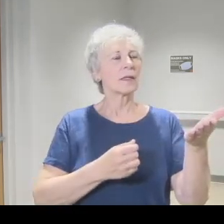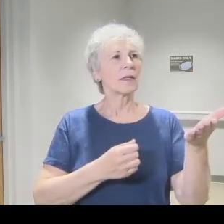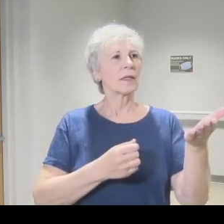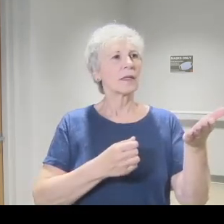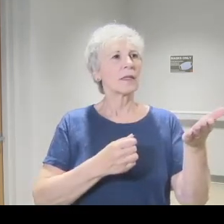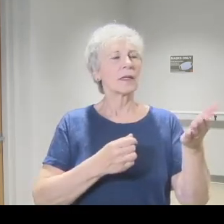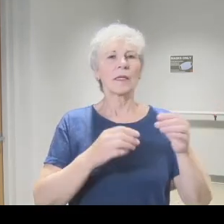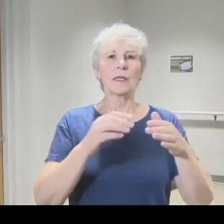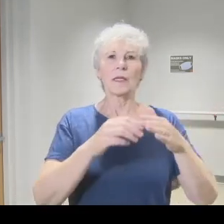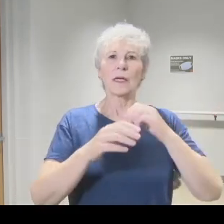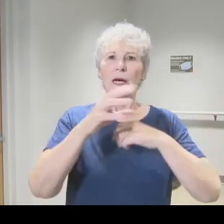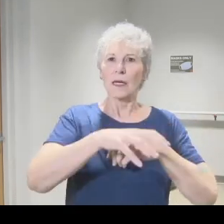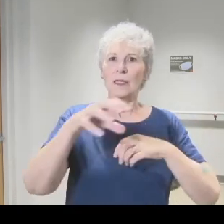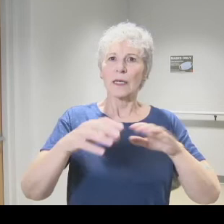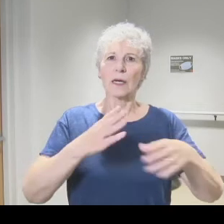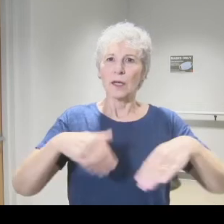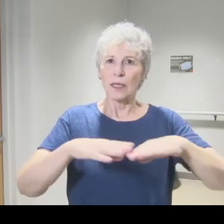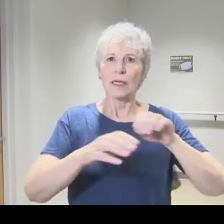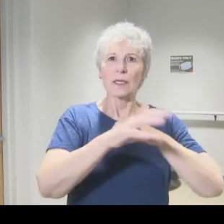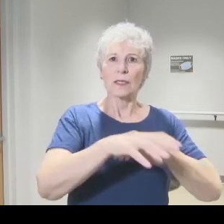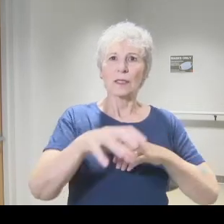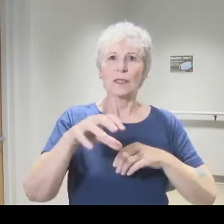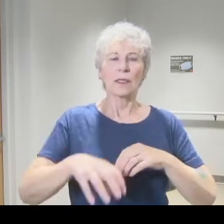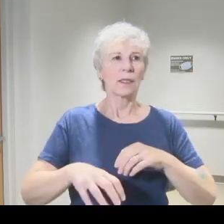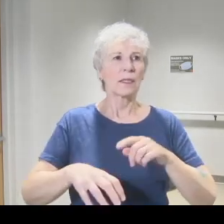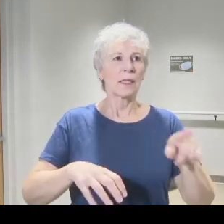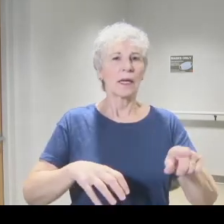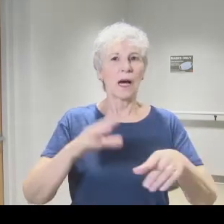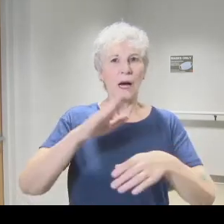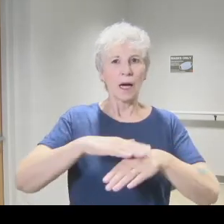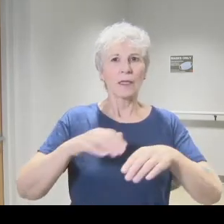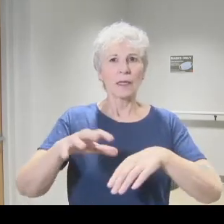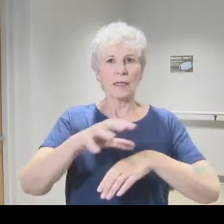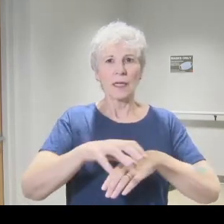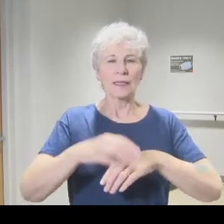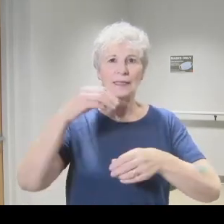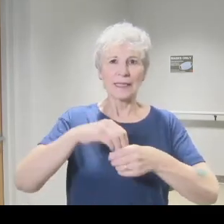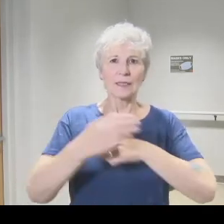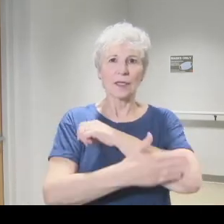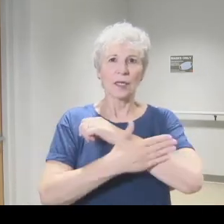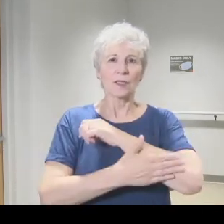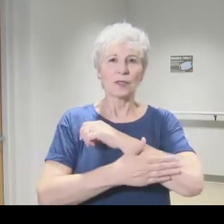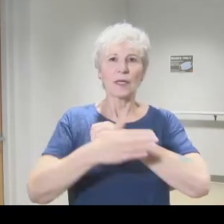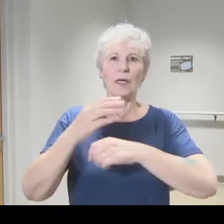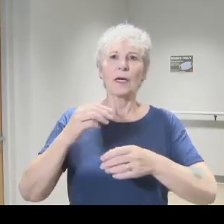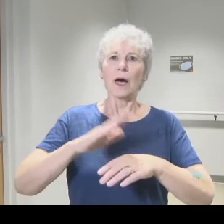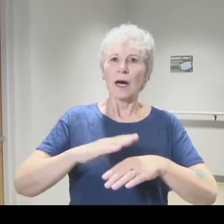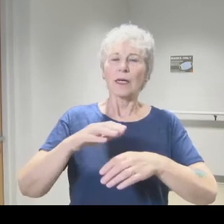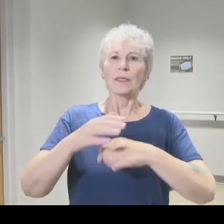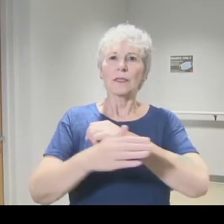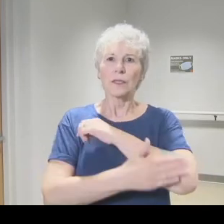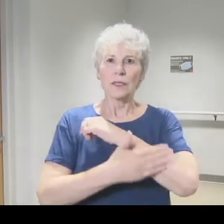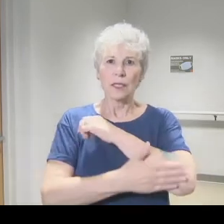continent. Listed here. In that continent is a country. In that country is a people group. And